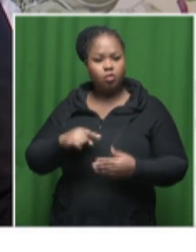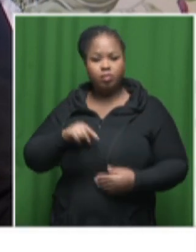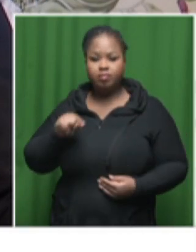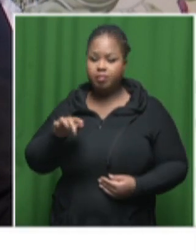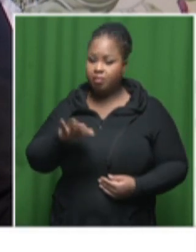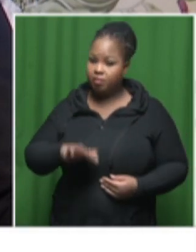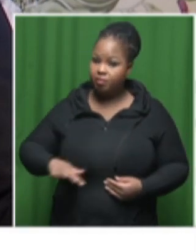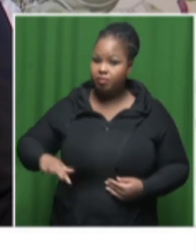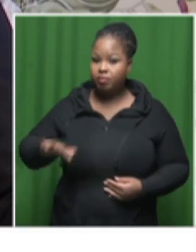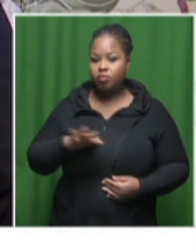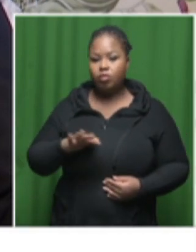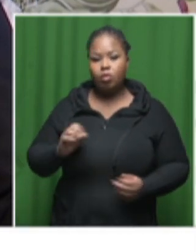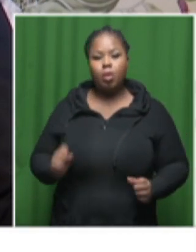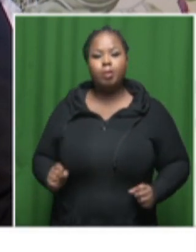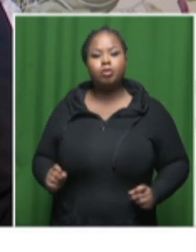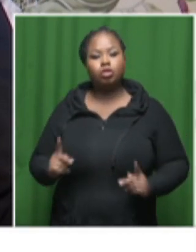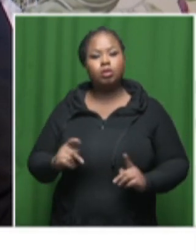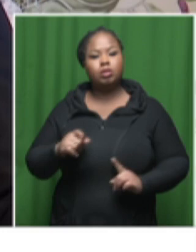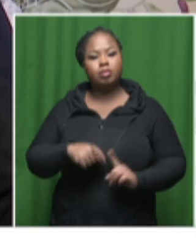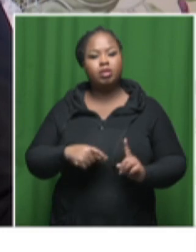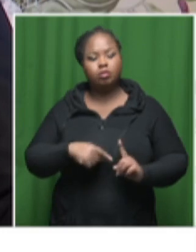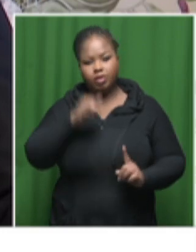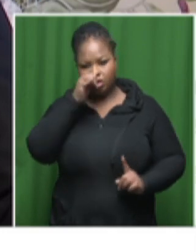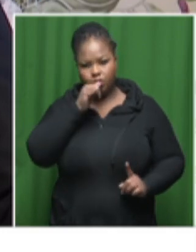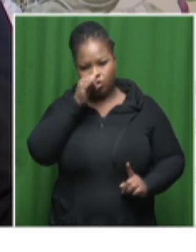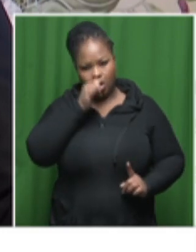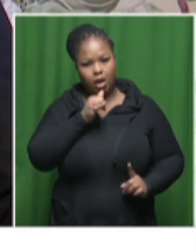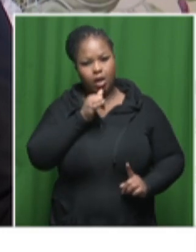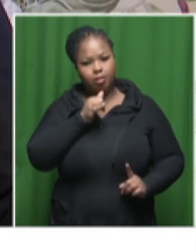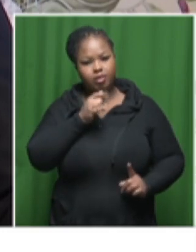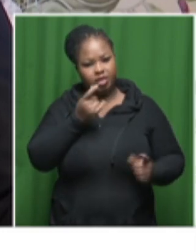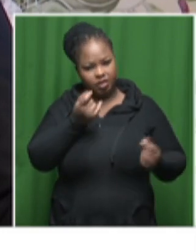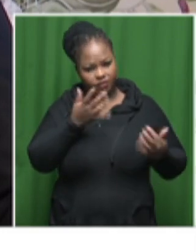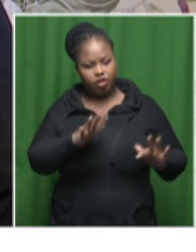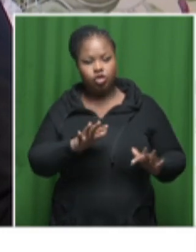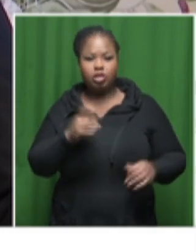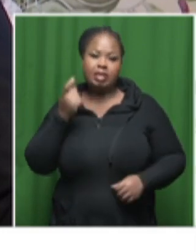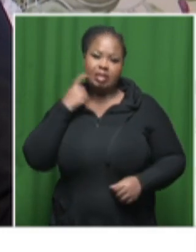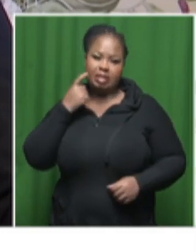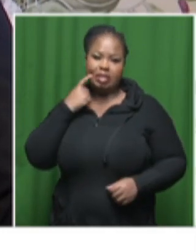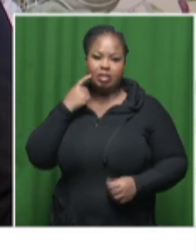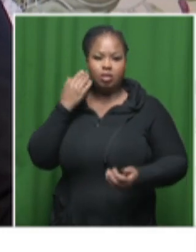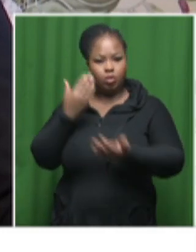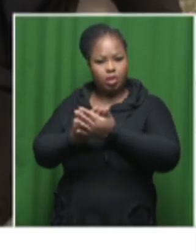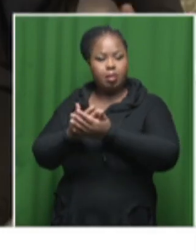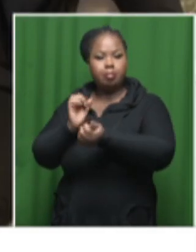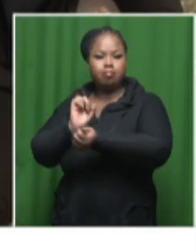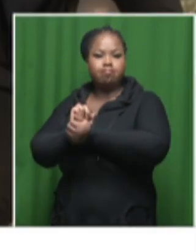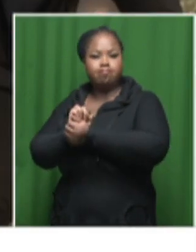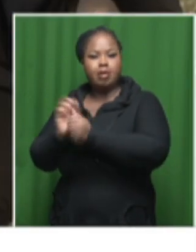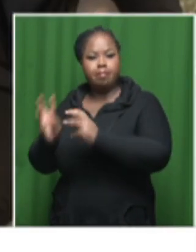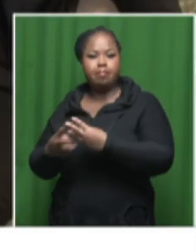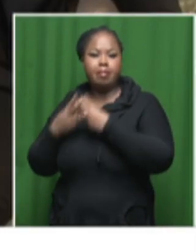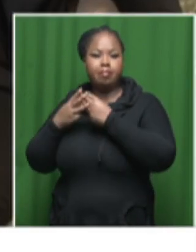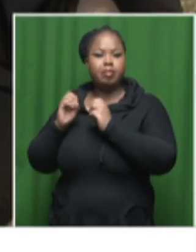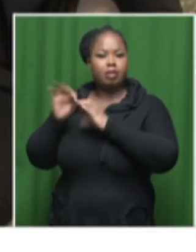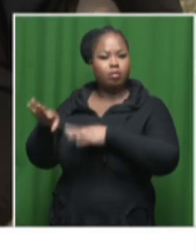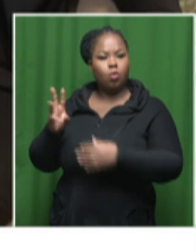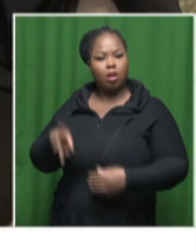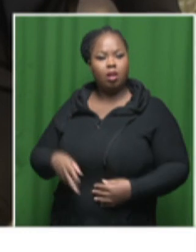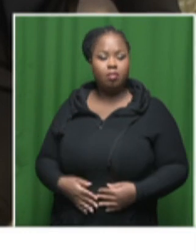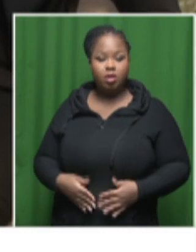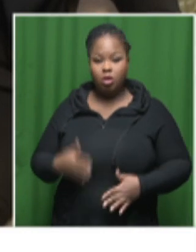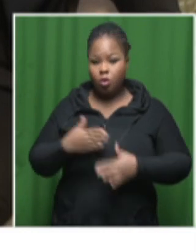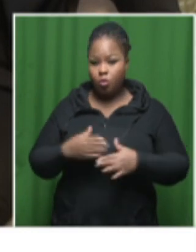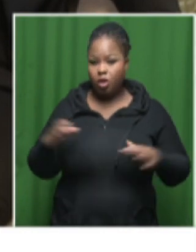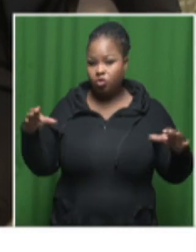increases the chances of someone who has committed a crime being convicted. And that is the biggest deterrent that we need. So if we're able to work together like